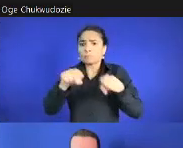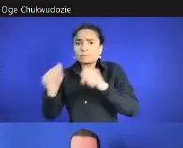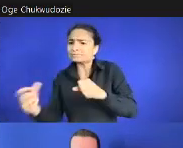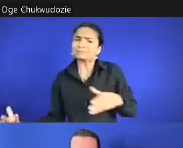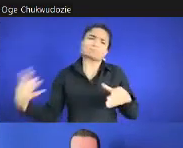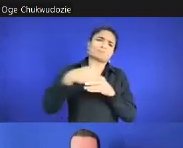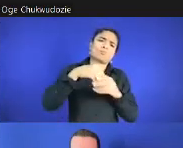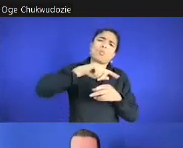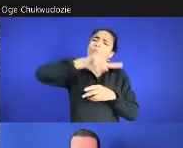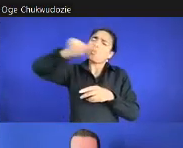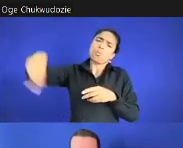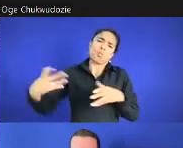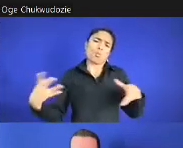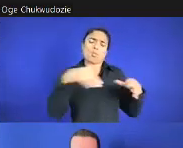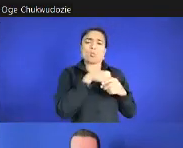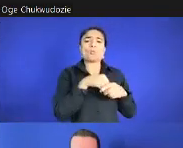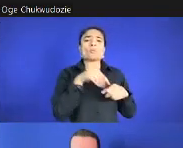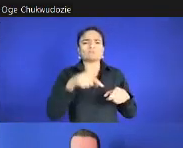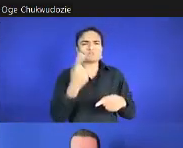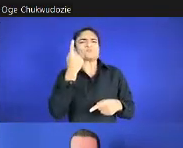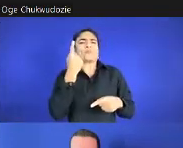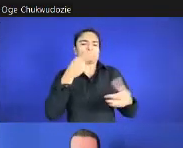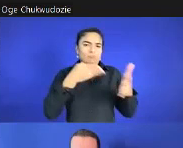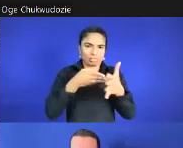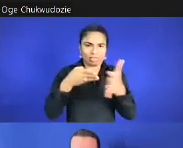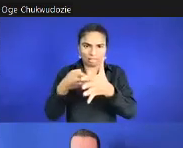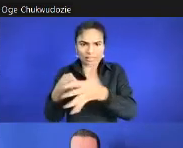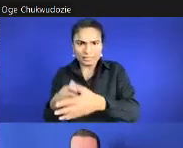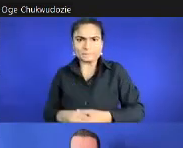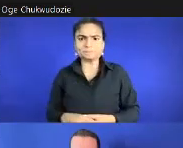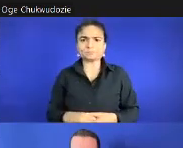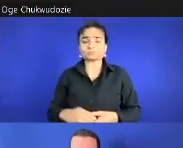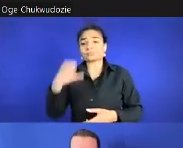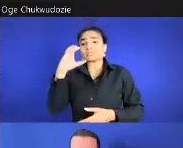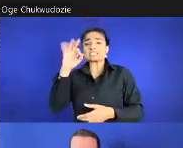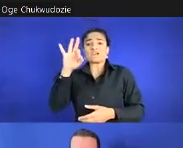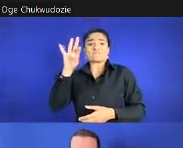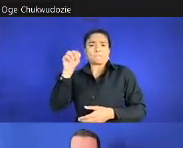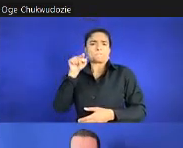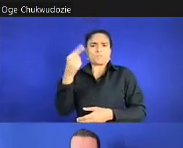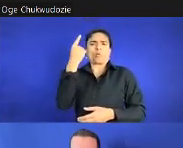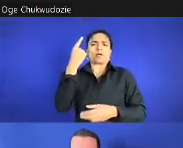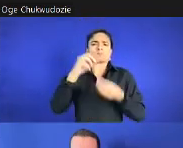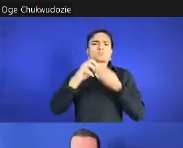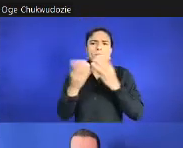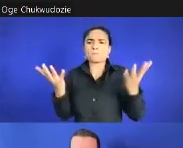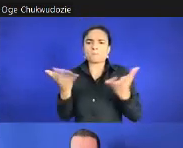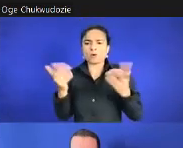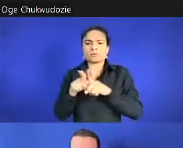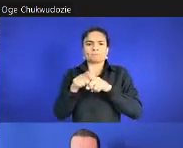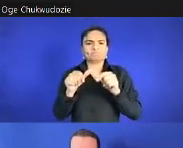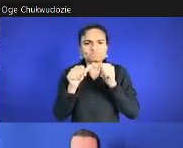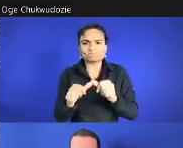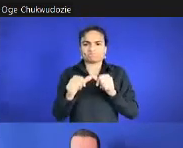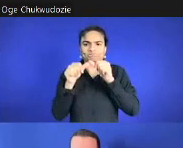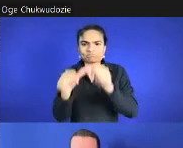resources. Sometimes, if accountability is not, or CFM is not appropriately budgeted for from the